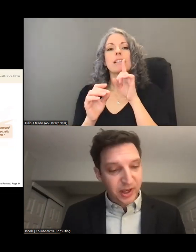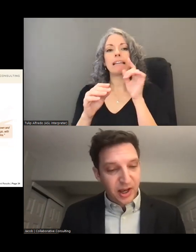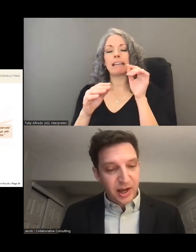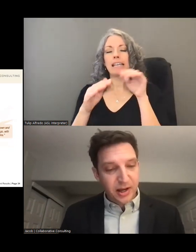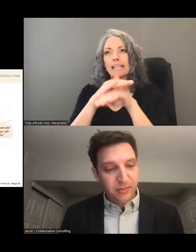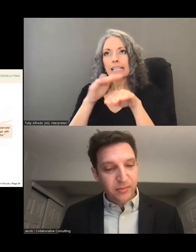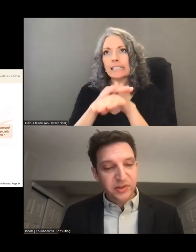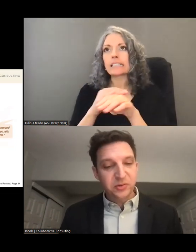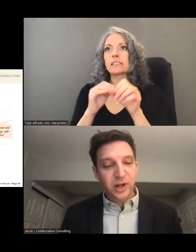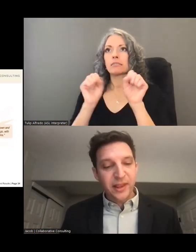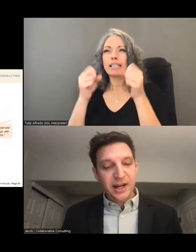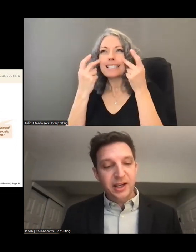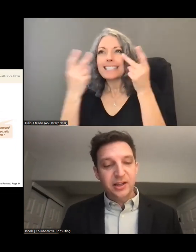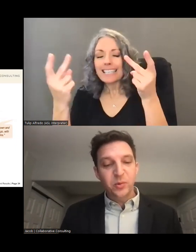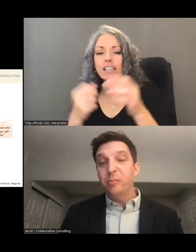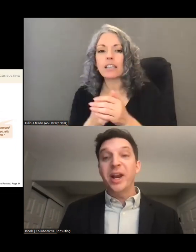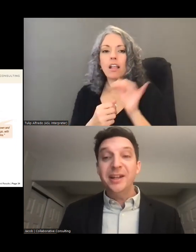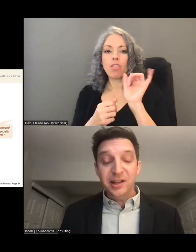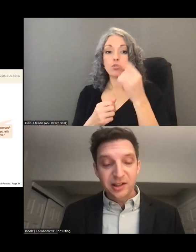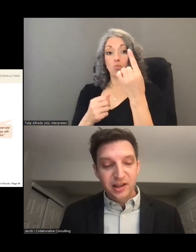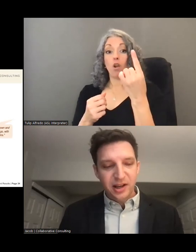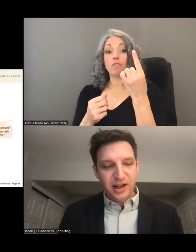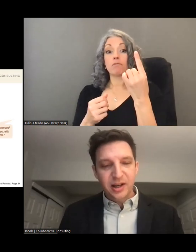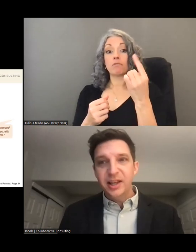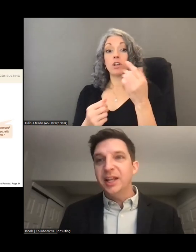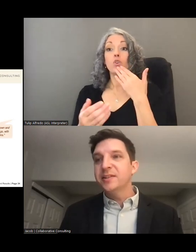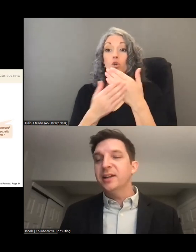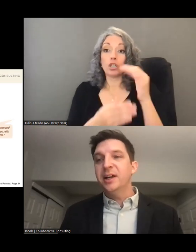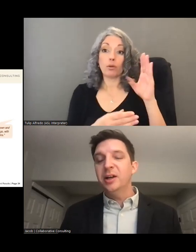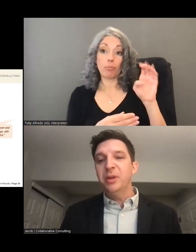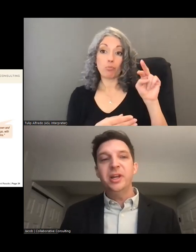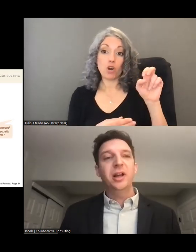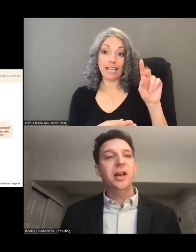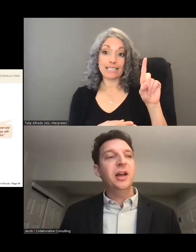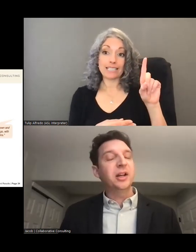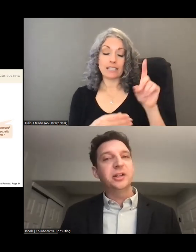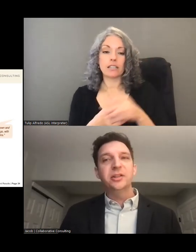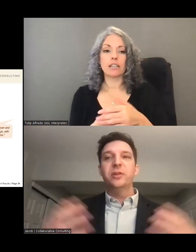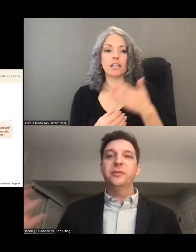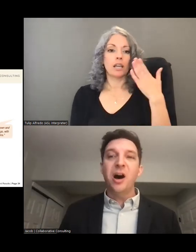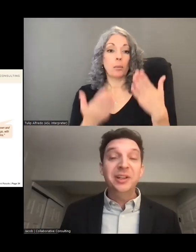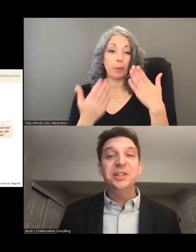accessible. This is one that is well branded. It's maybe